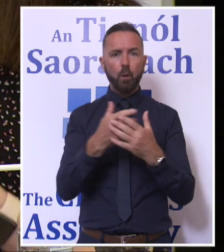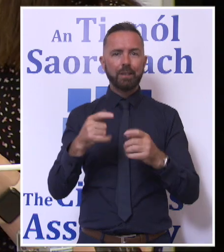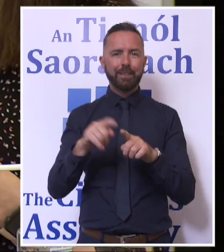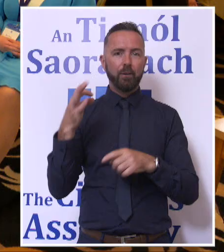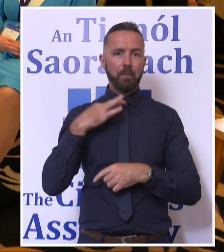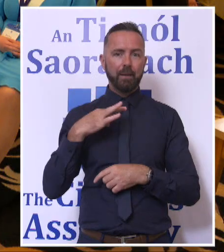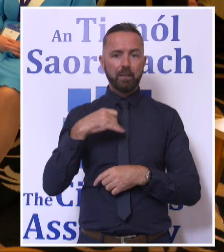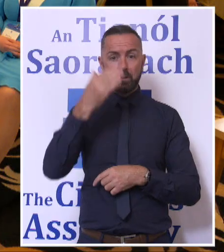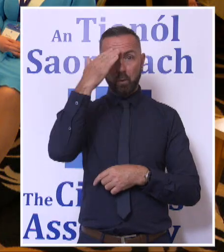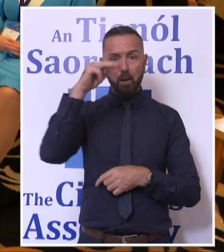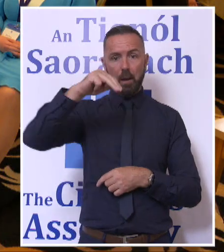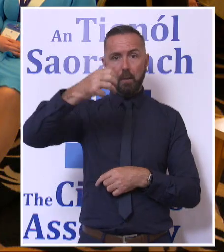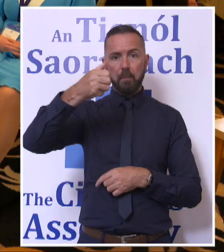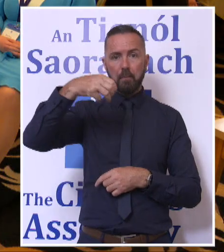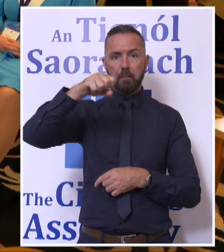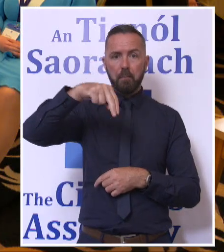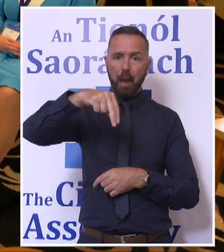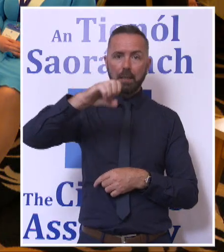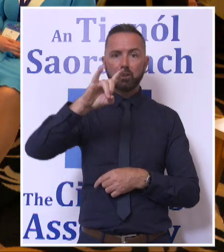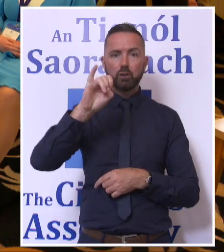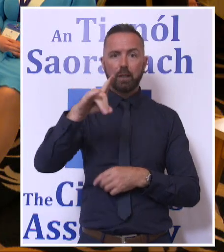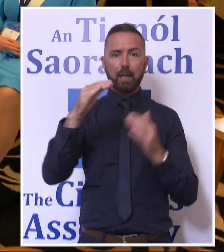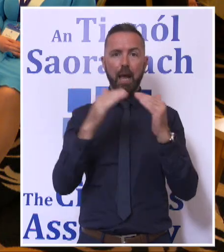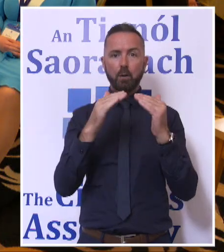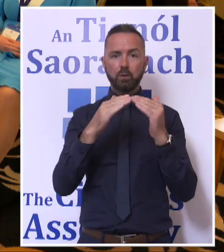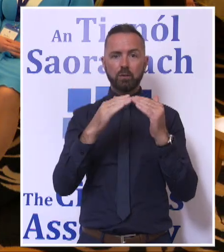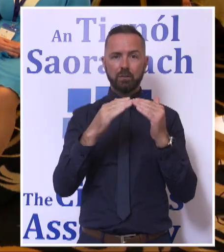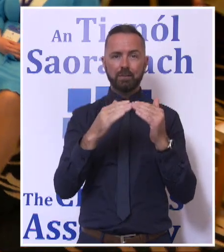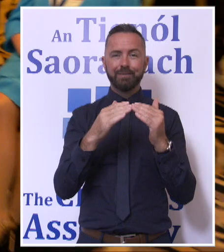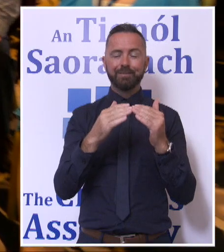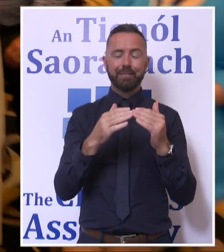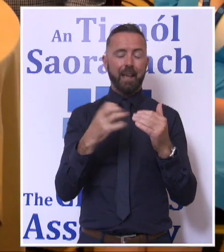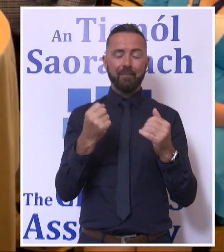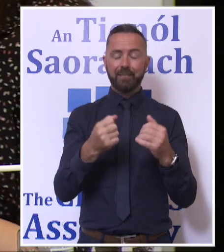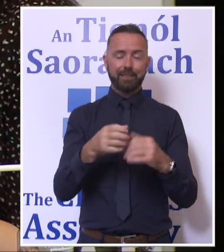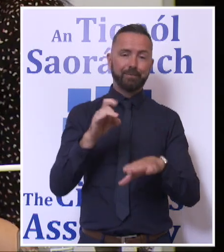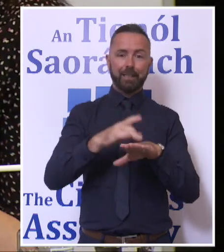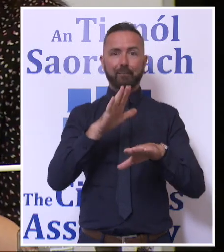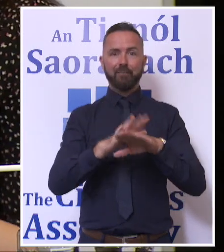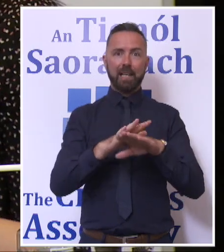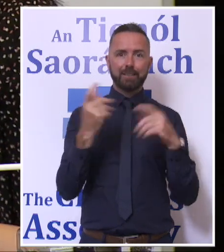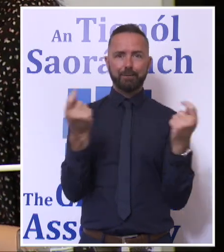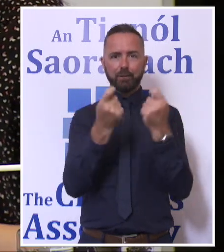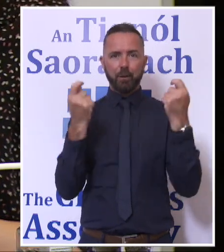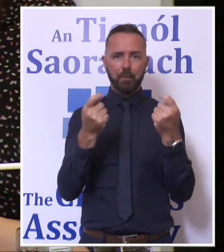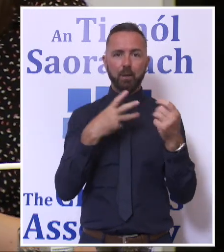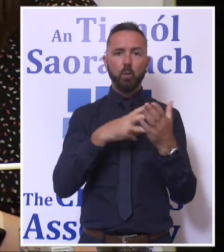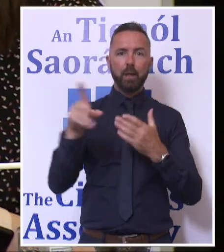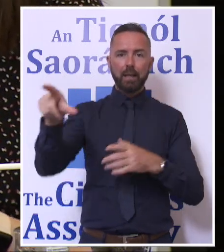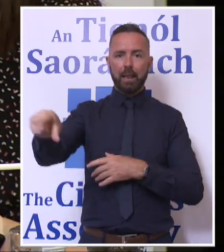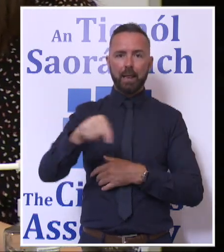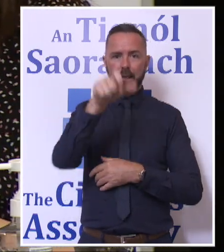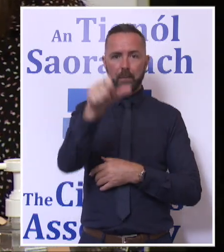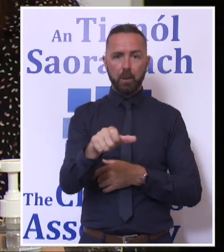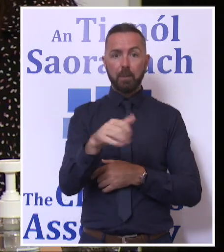City Centre, where the Mayor gets to preside for their term, and they have a carriage, and there's kind of peculiar traditions, and the Lord Mayor might speak about those